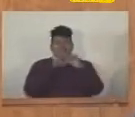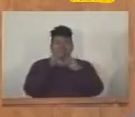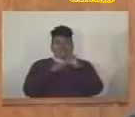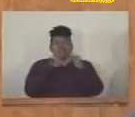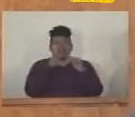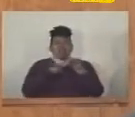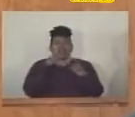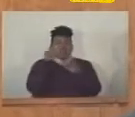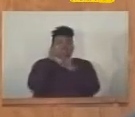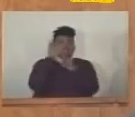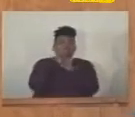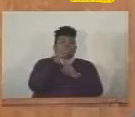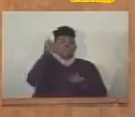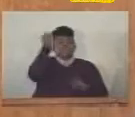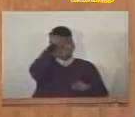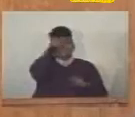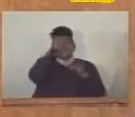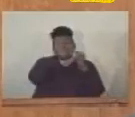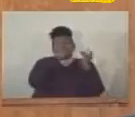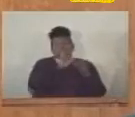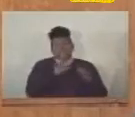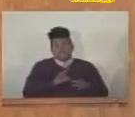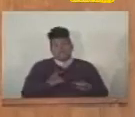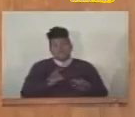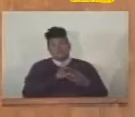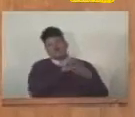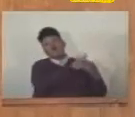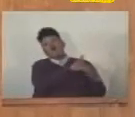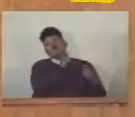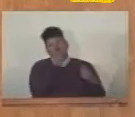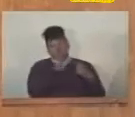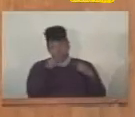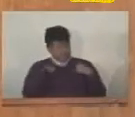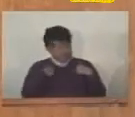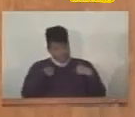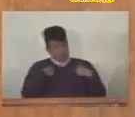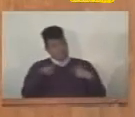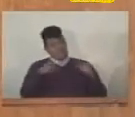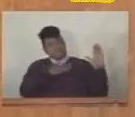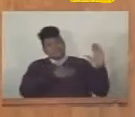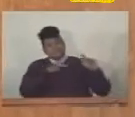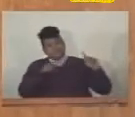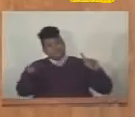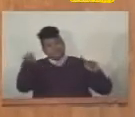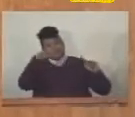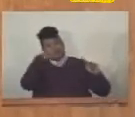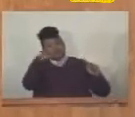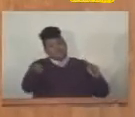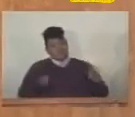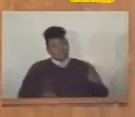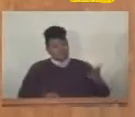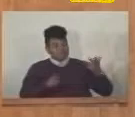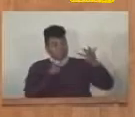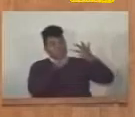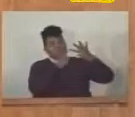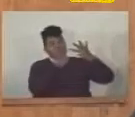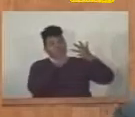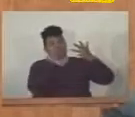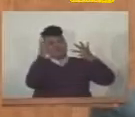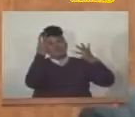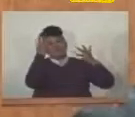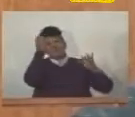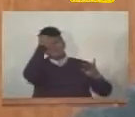exposing idiotic statement according to the citizens. 4th idiotic statement according to the